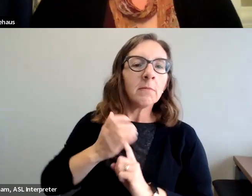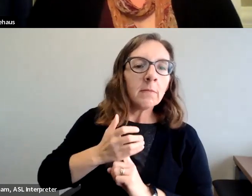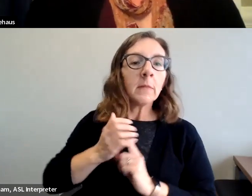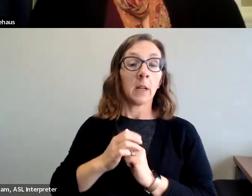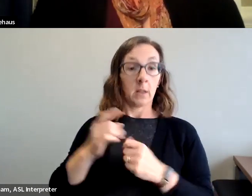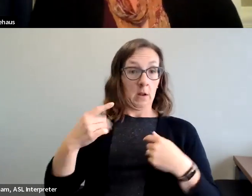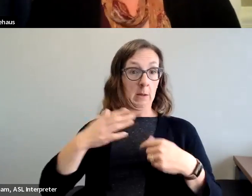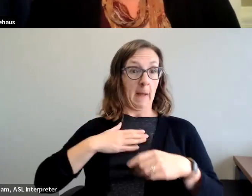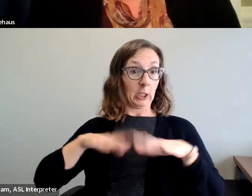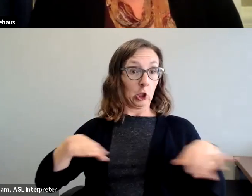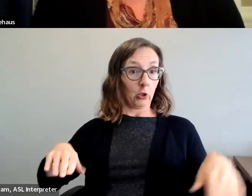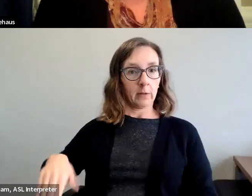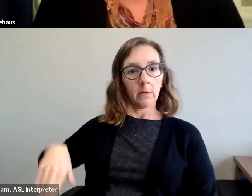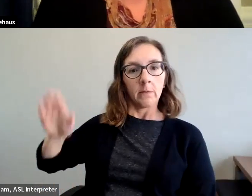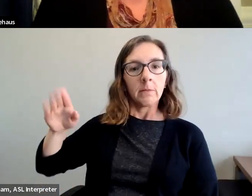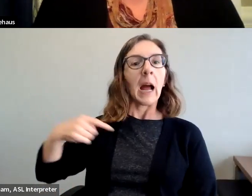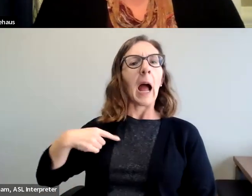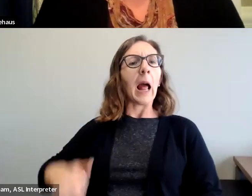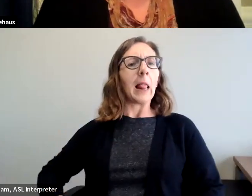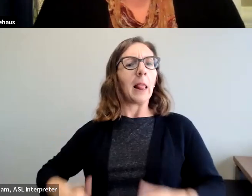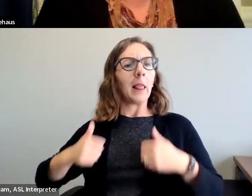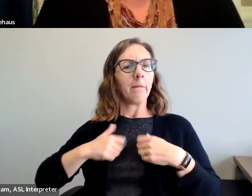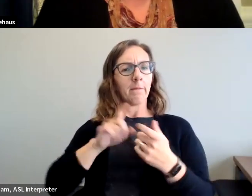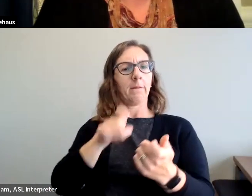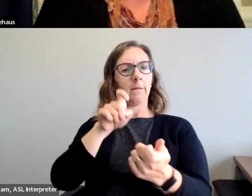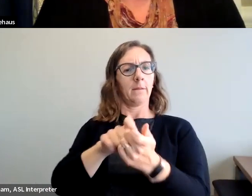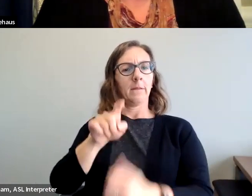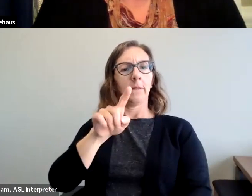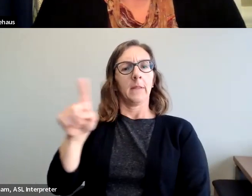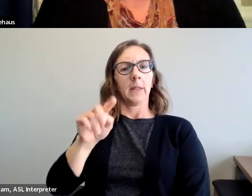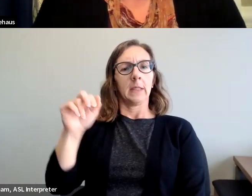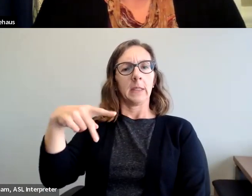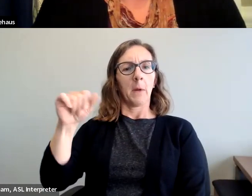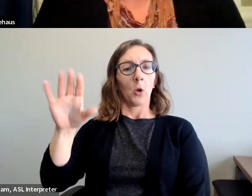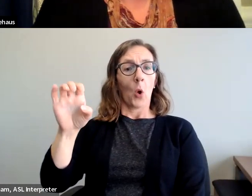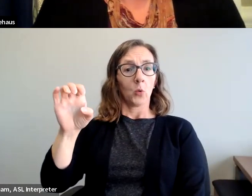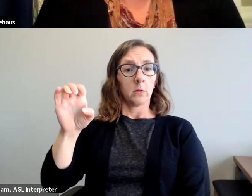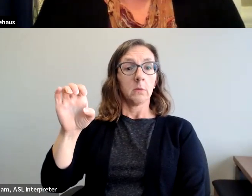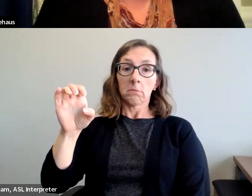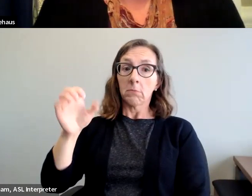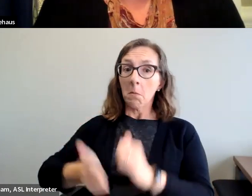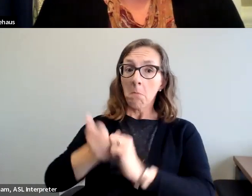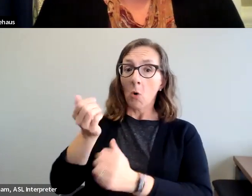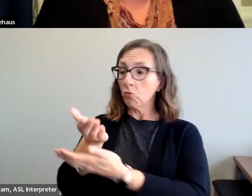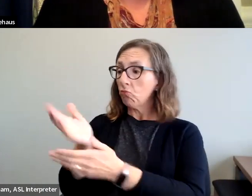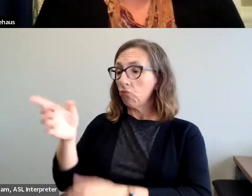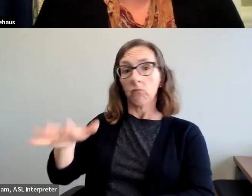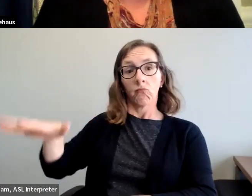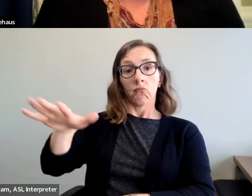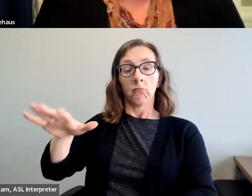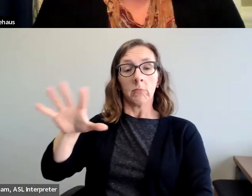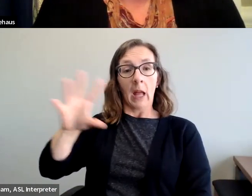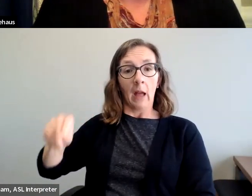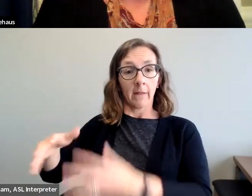children, I lived in a particular zip code. And mostly African American folks live in that zip